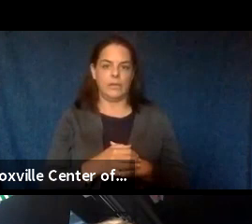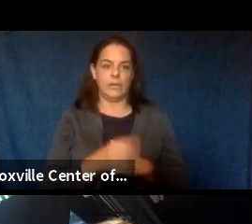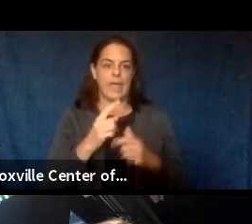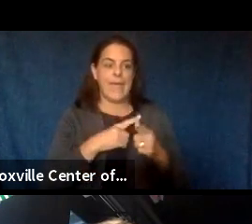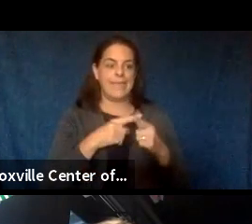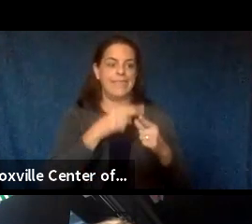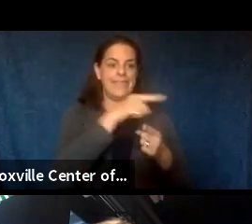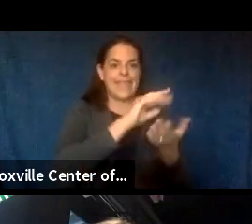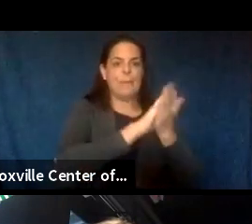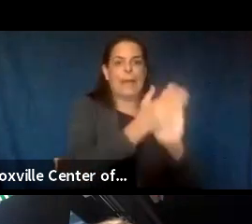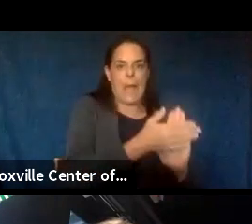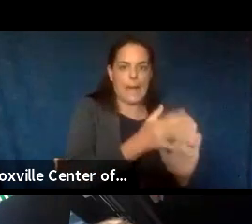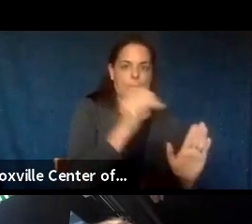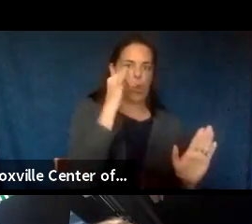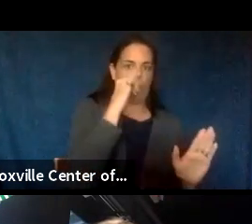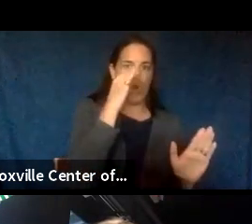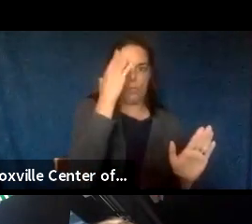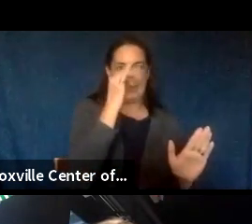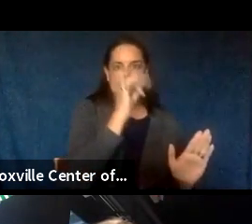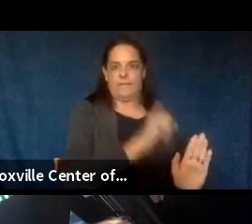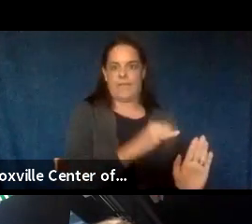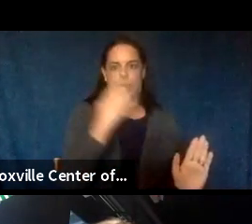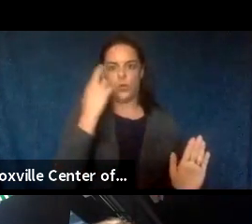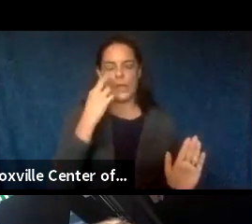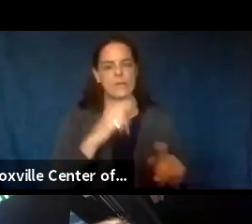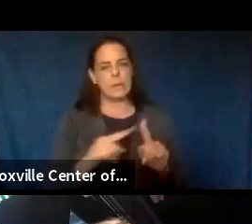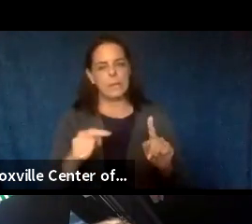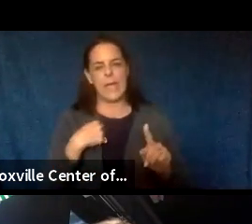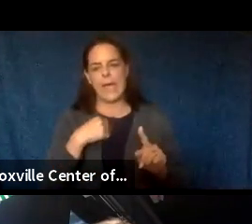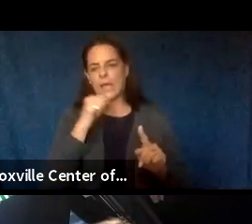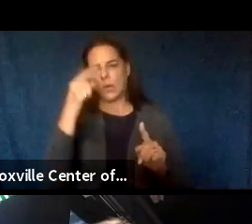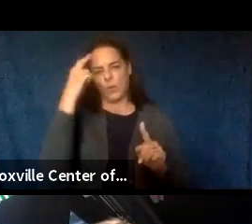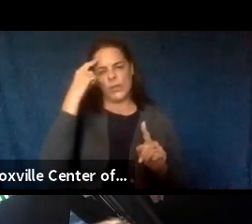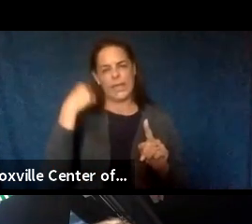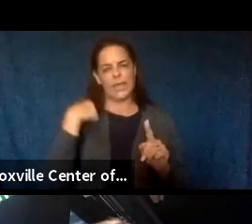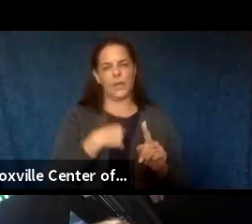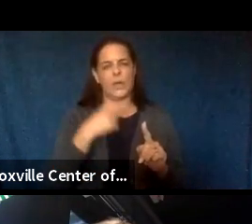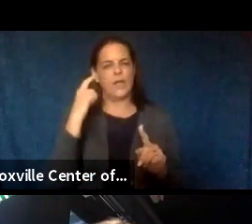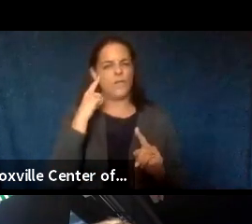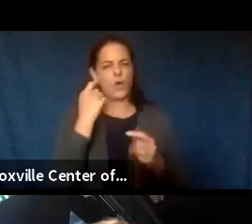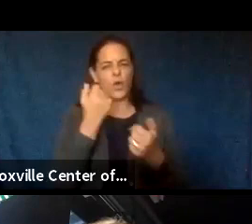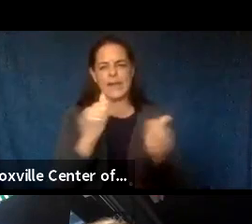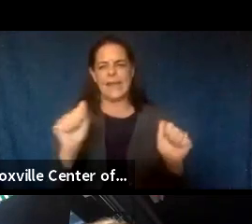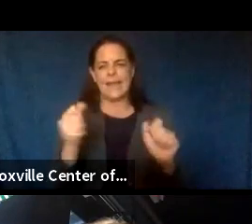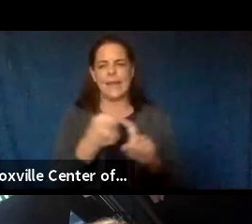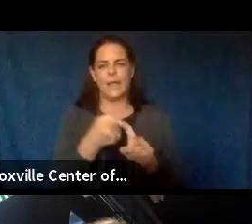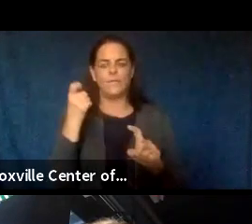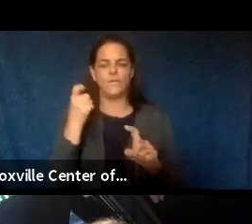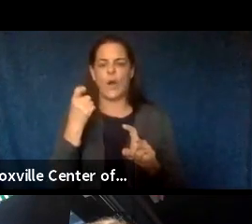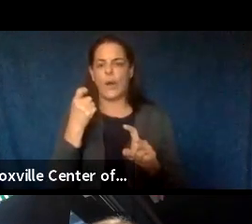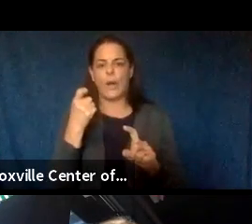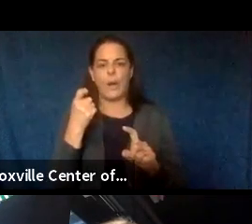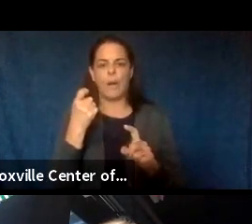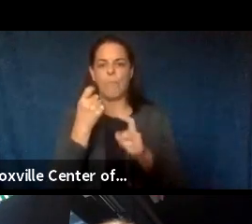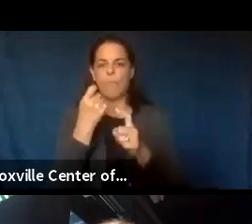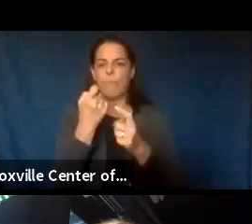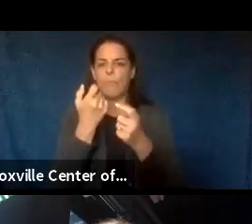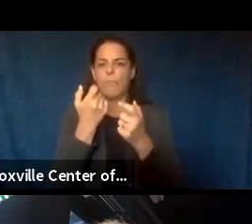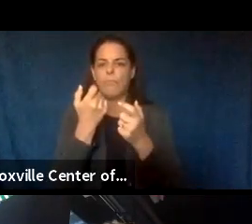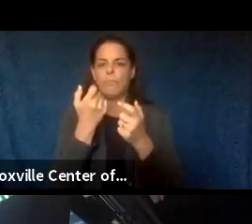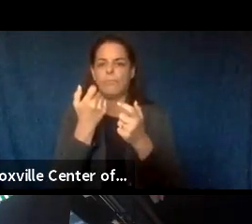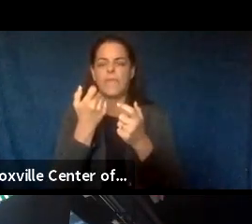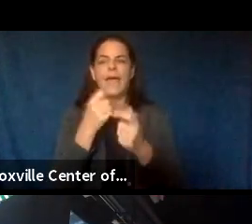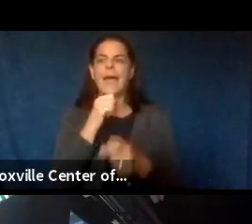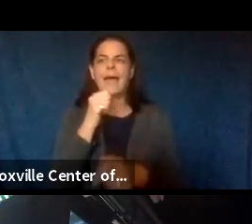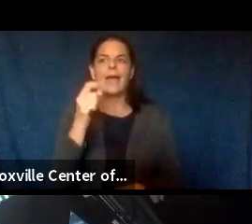bars. However, I don't know that we've heard anything from any independent verification of